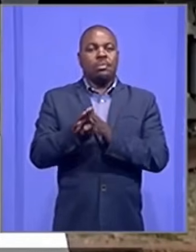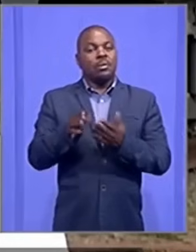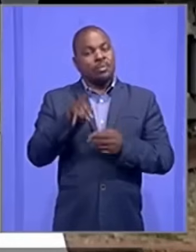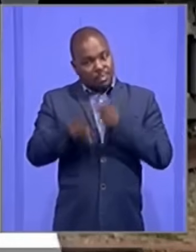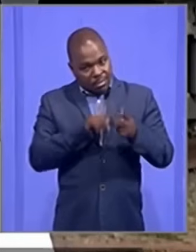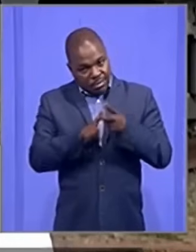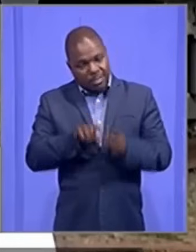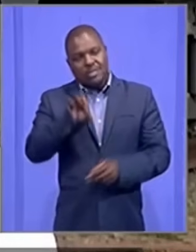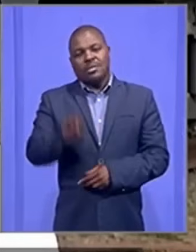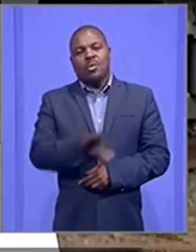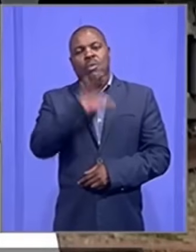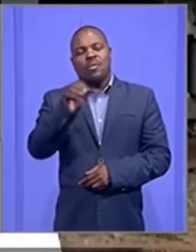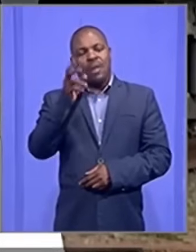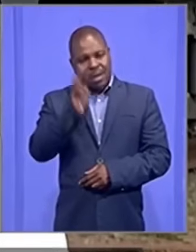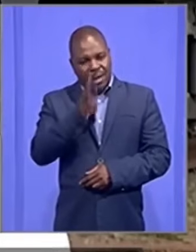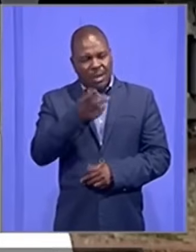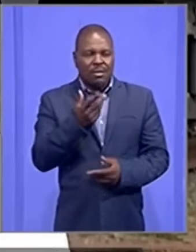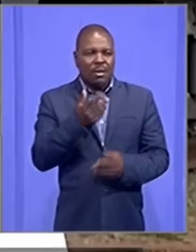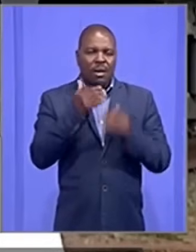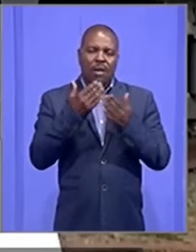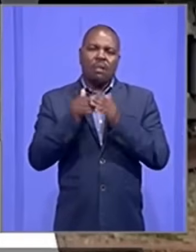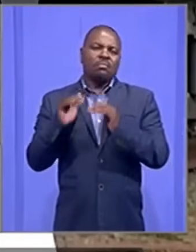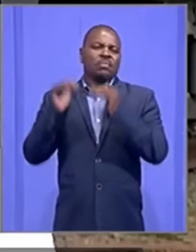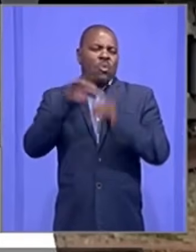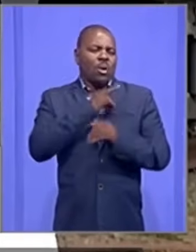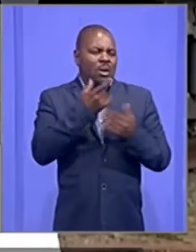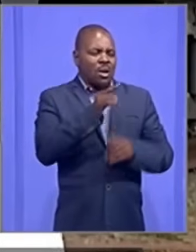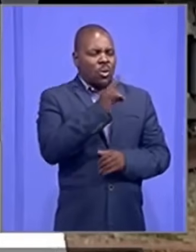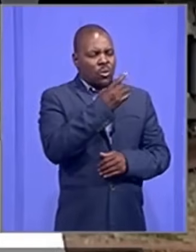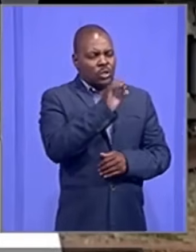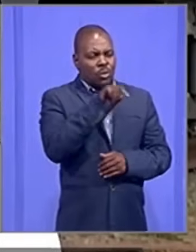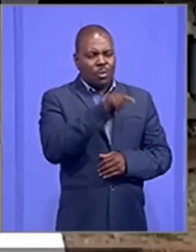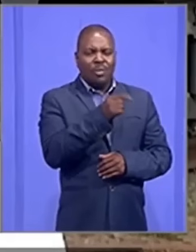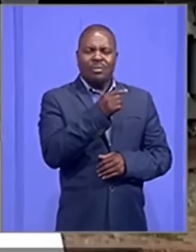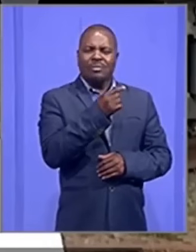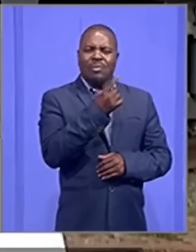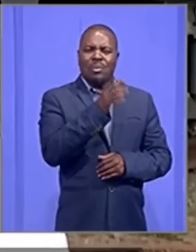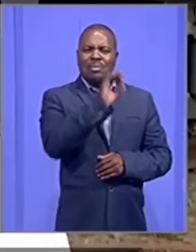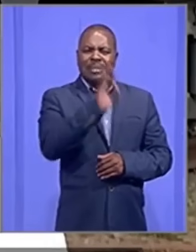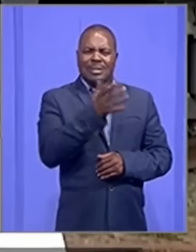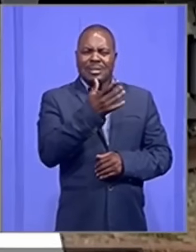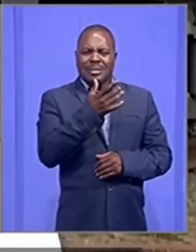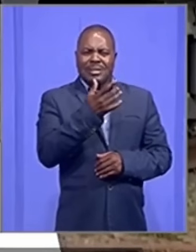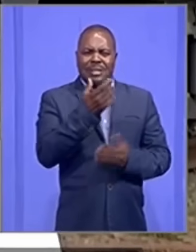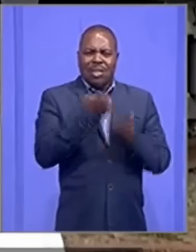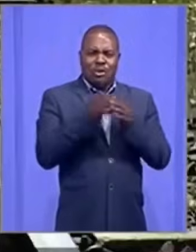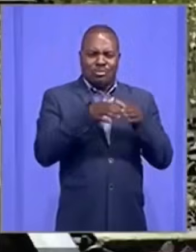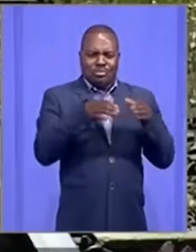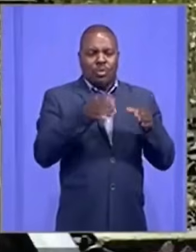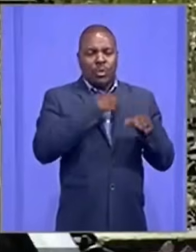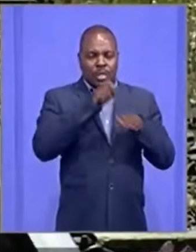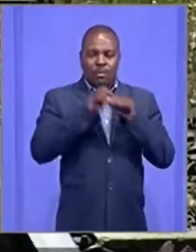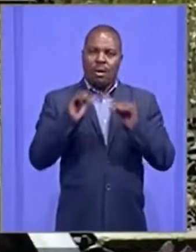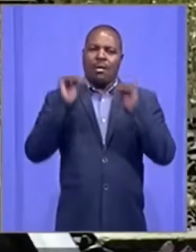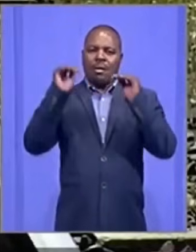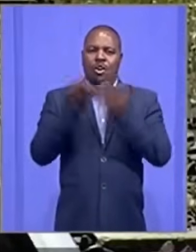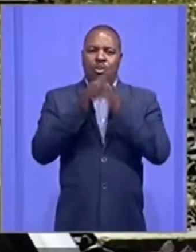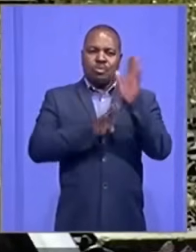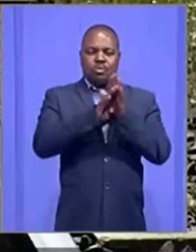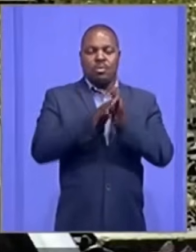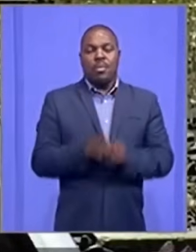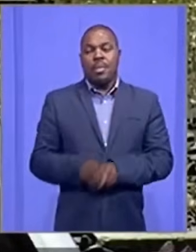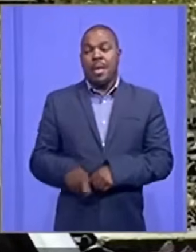can once more get out of the 0.something% growth into figures that are higher. Empa sitsibisa